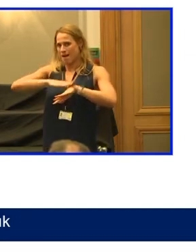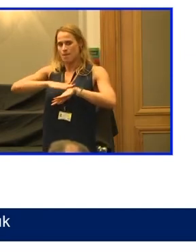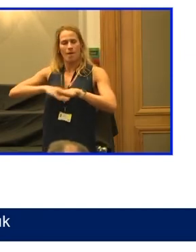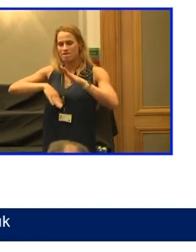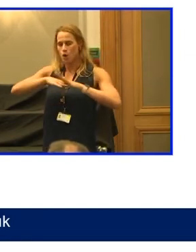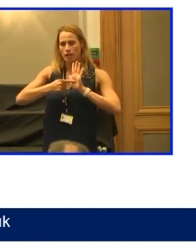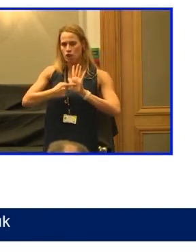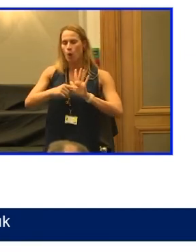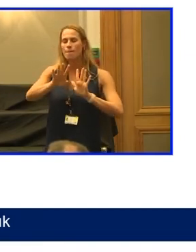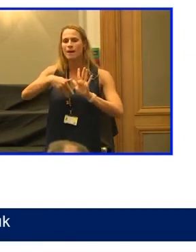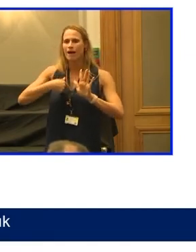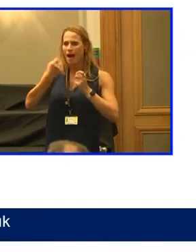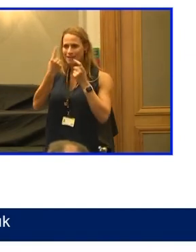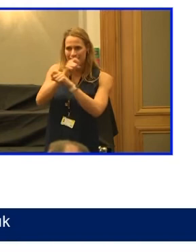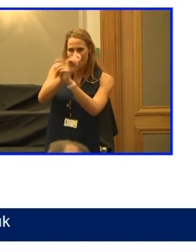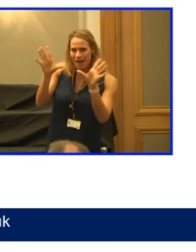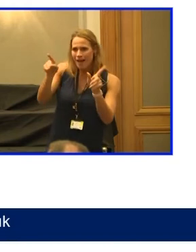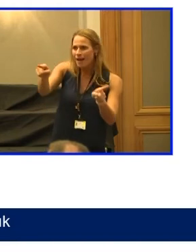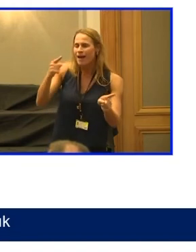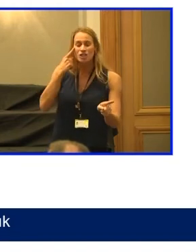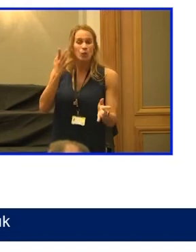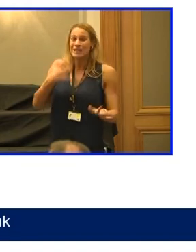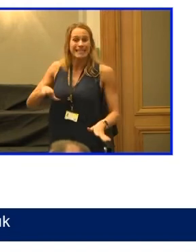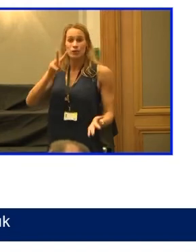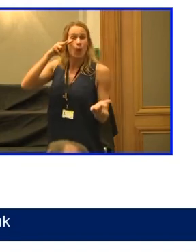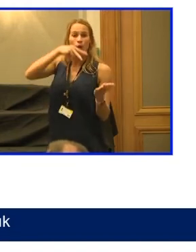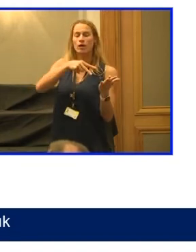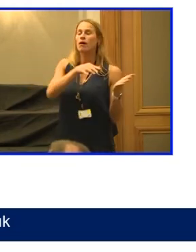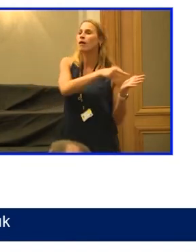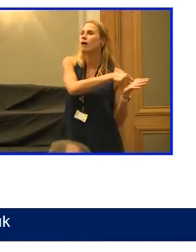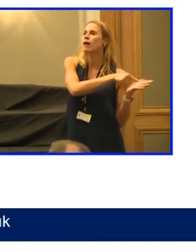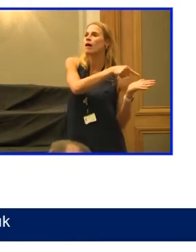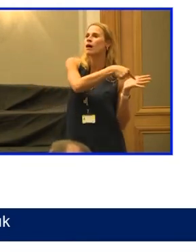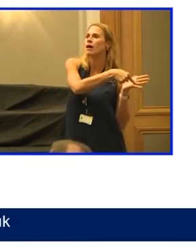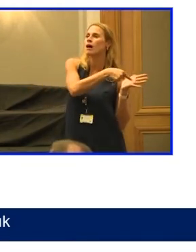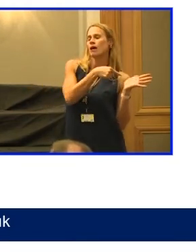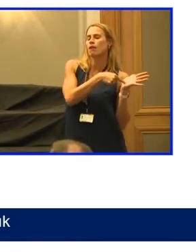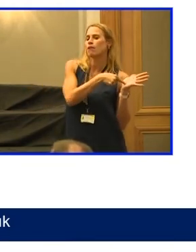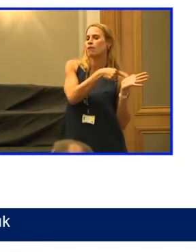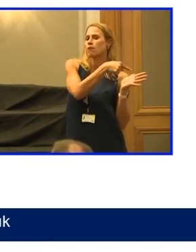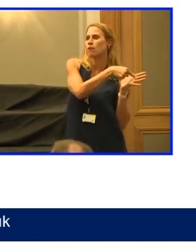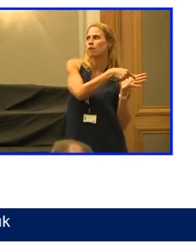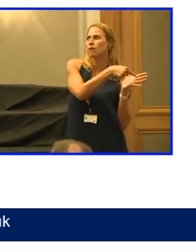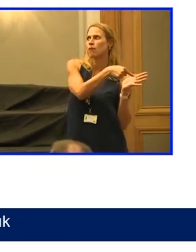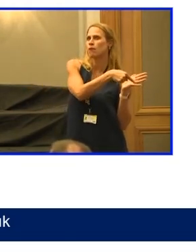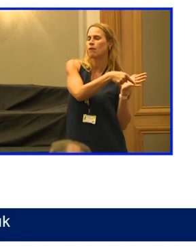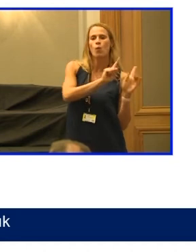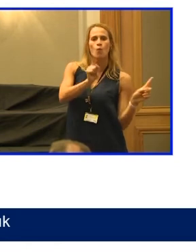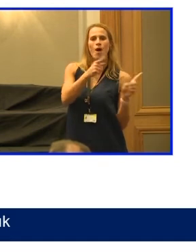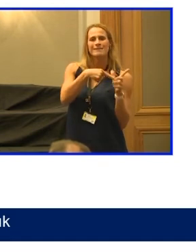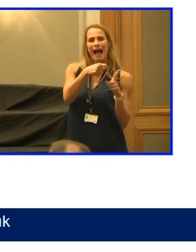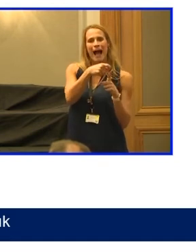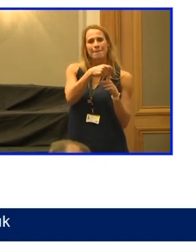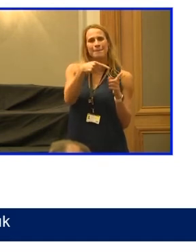But just to give you an idea that I'm definitely not needing to look at the screen, I can just relax, put my headphones in if I want privacy. And for those